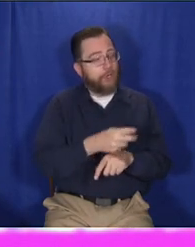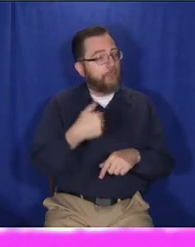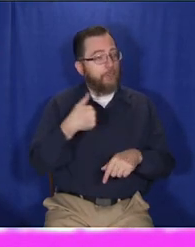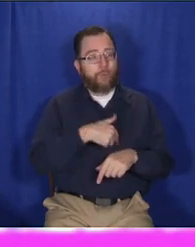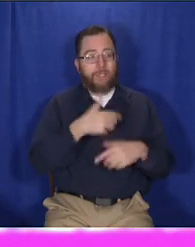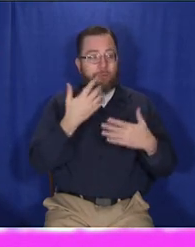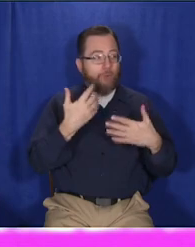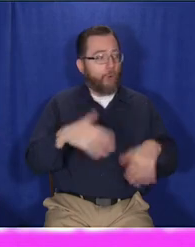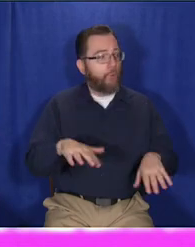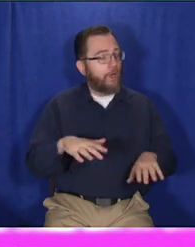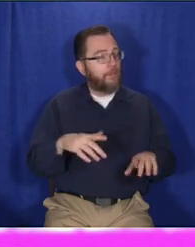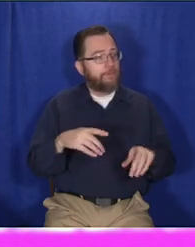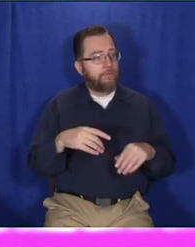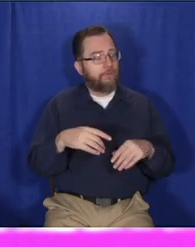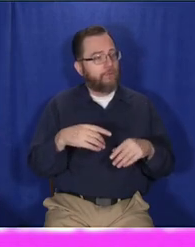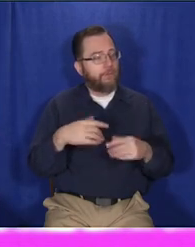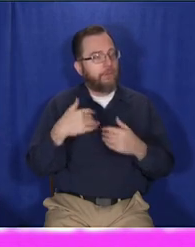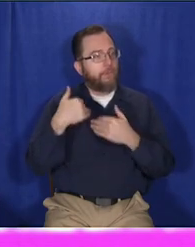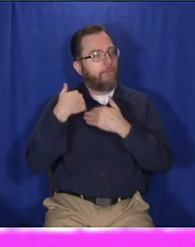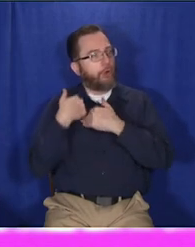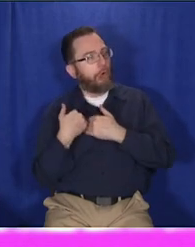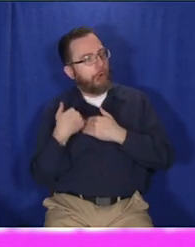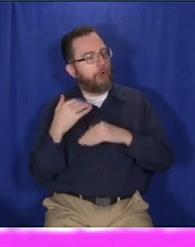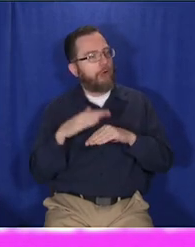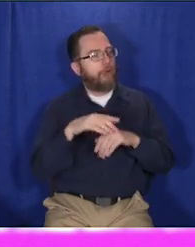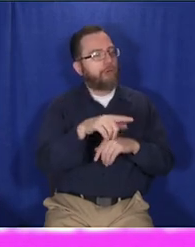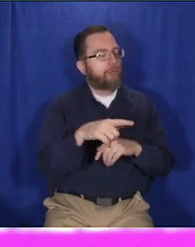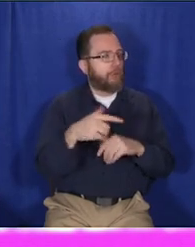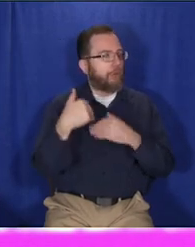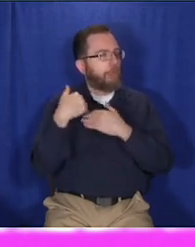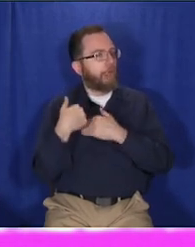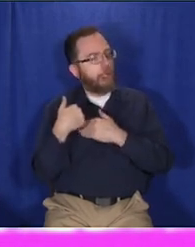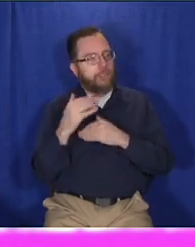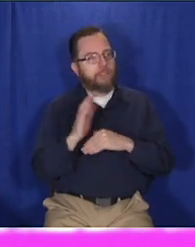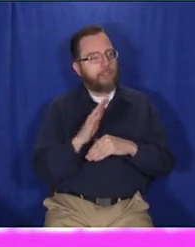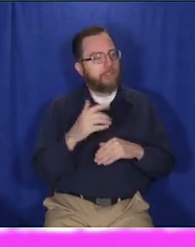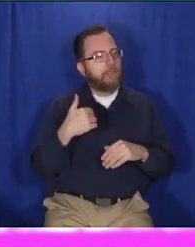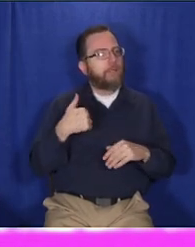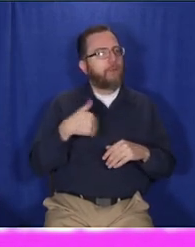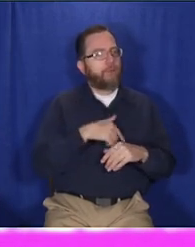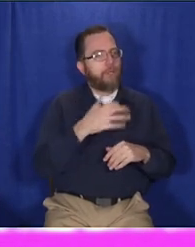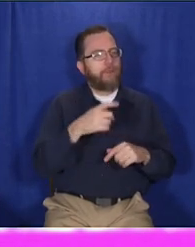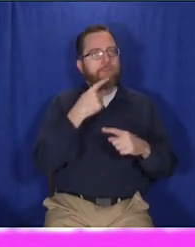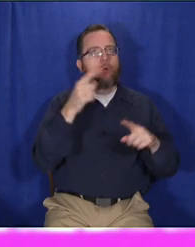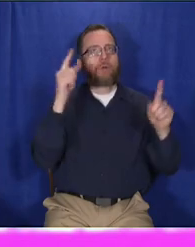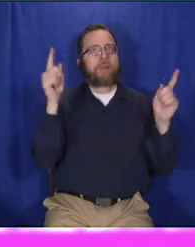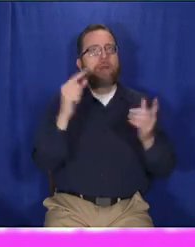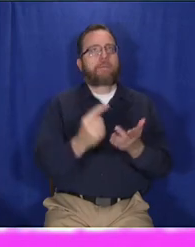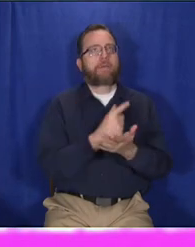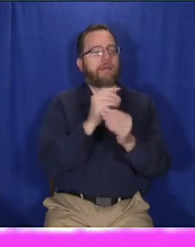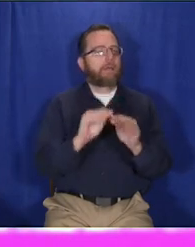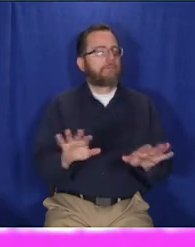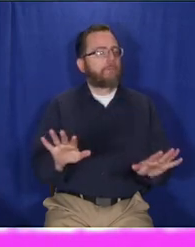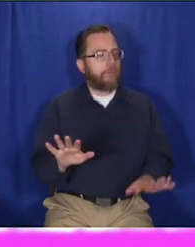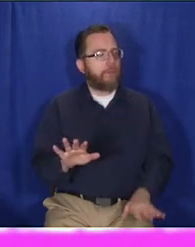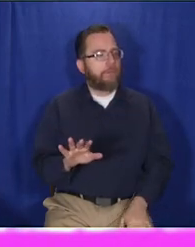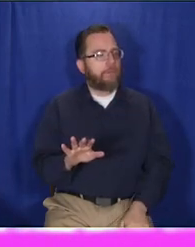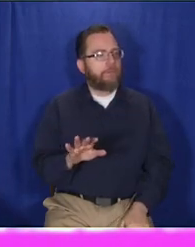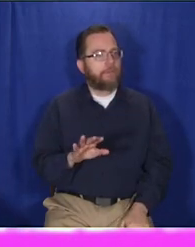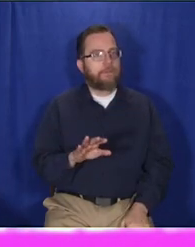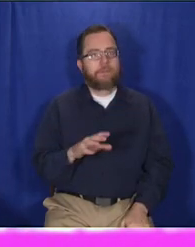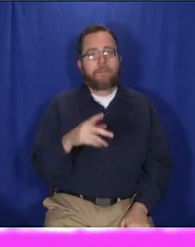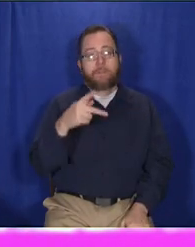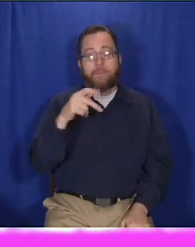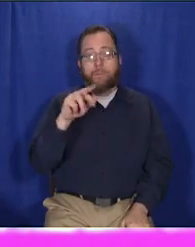to any of you while we proclaim to you the gospel." Paul was a missionary. He's going into territory where people don't know